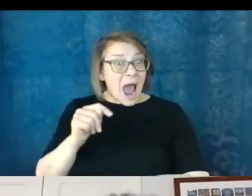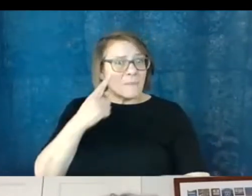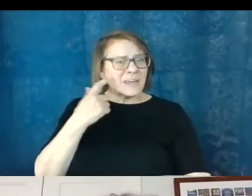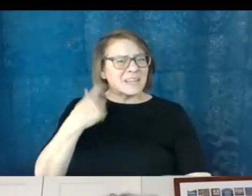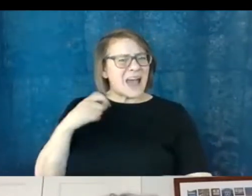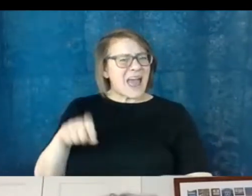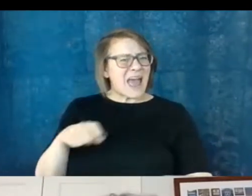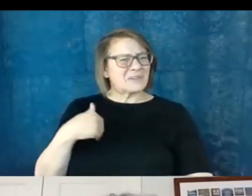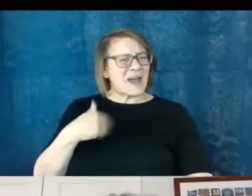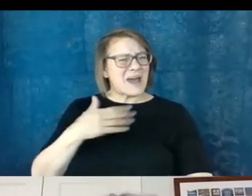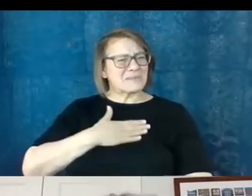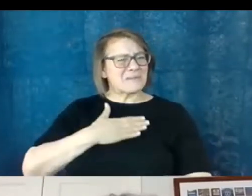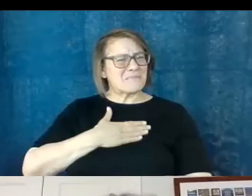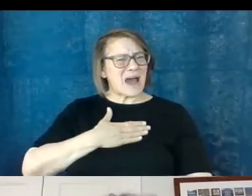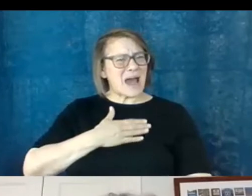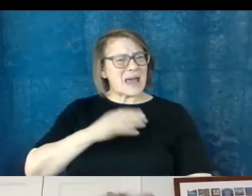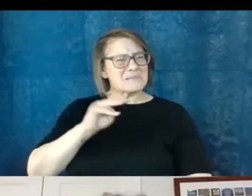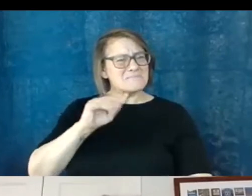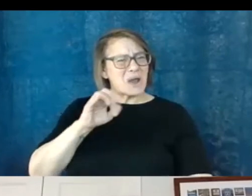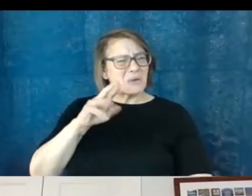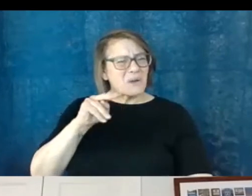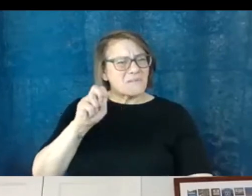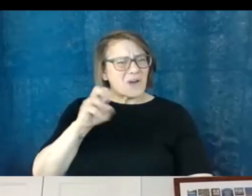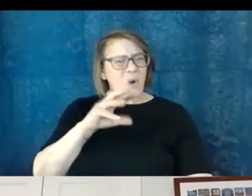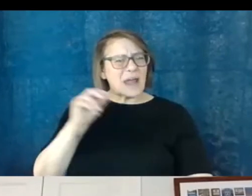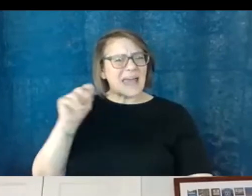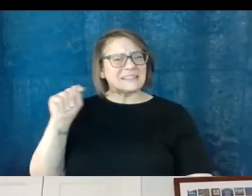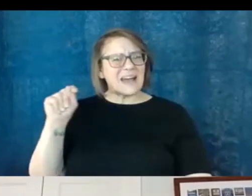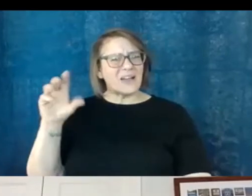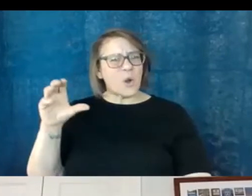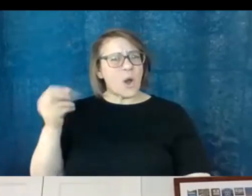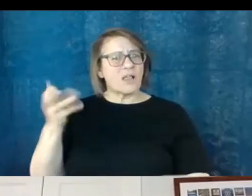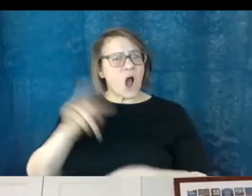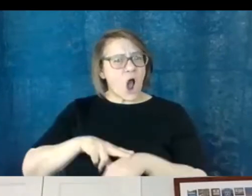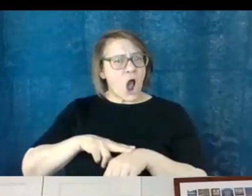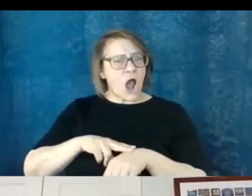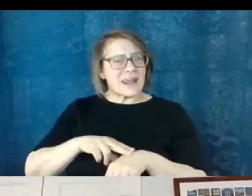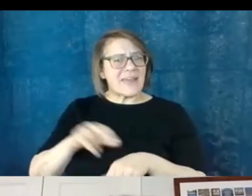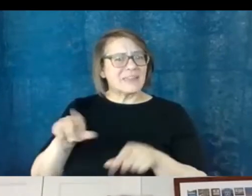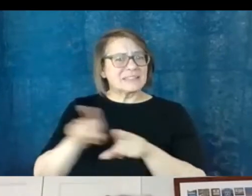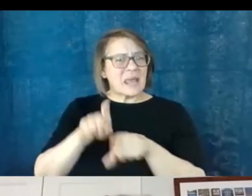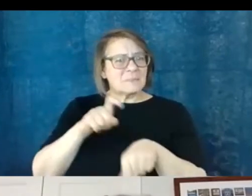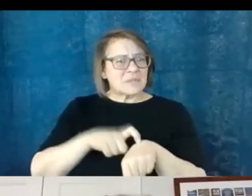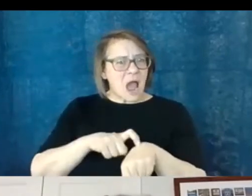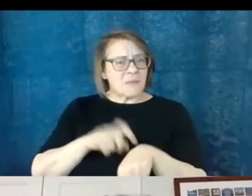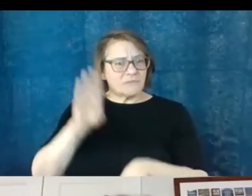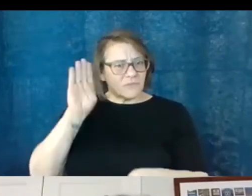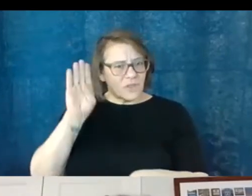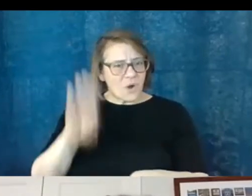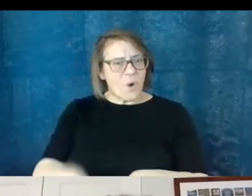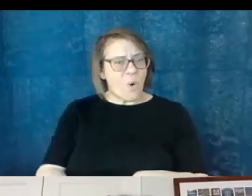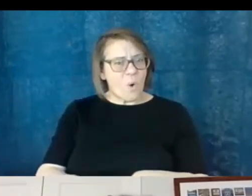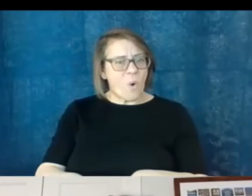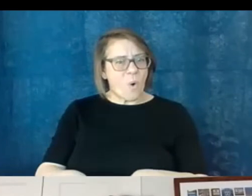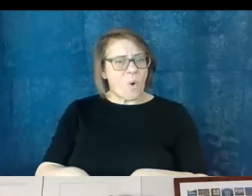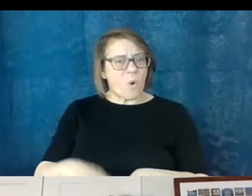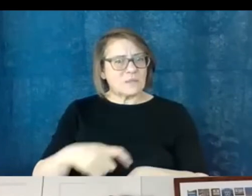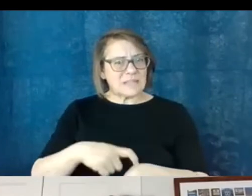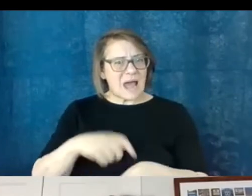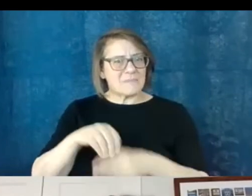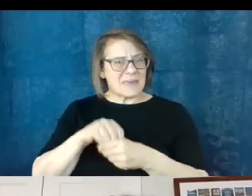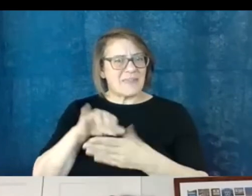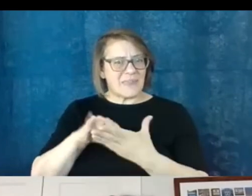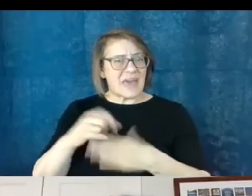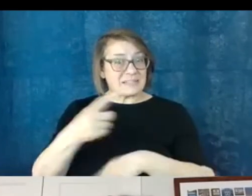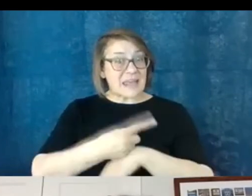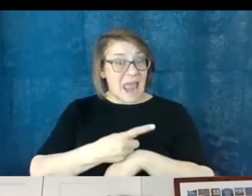my microphones and telecoil turned on at the same time the entire time that I was in the workday there